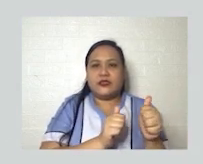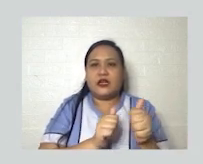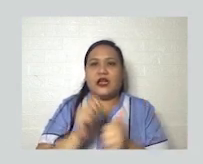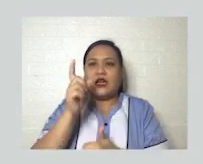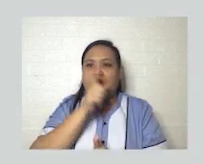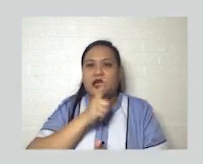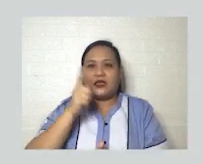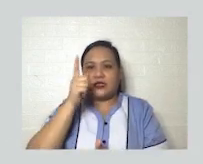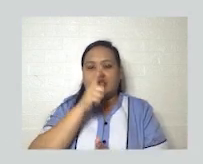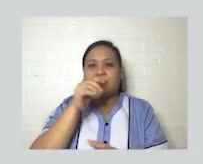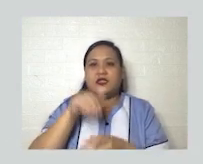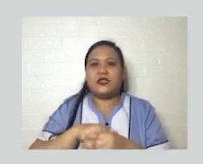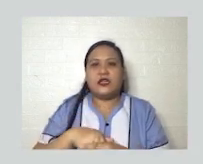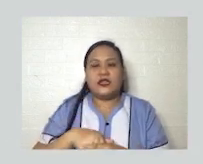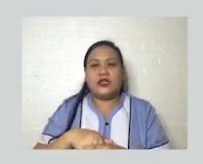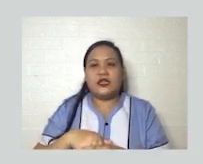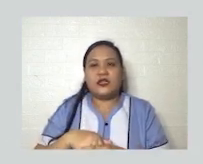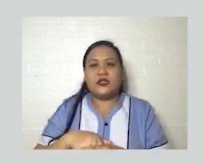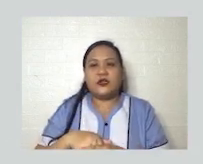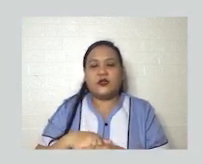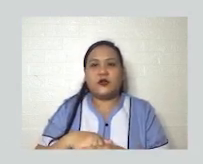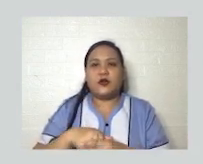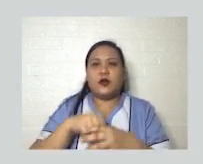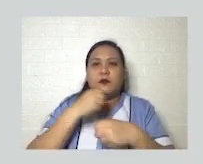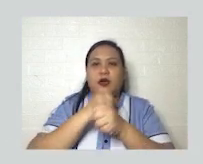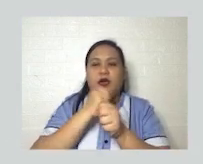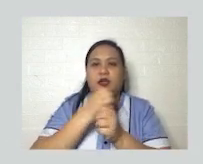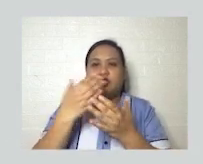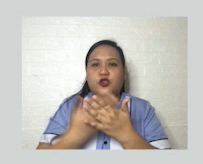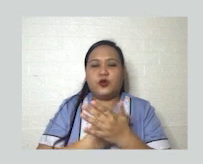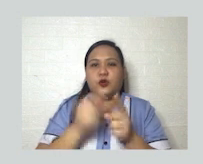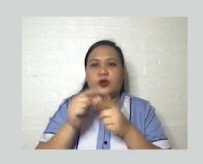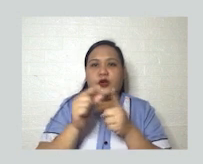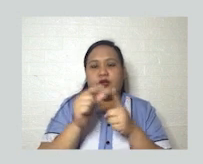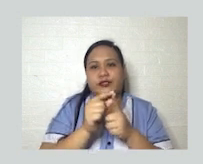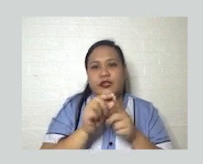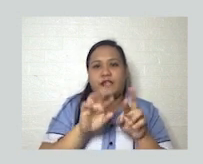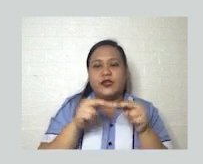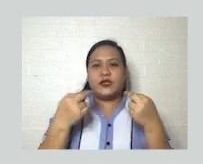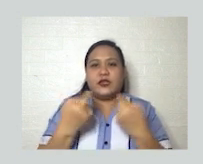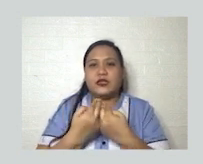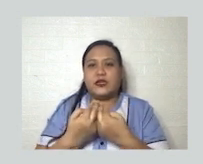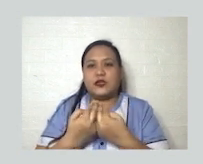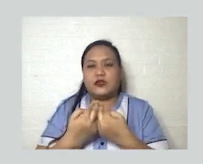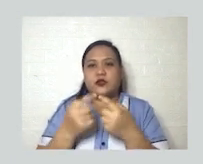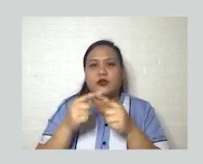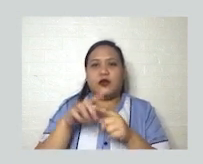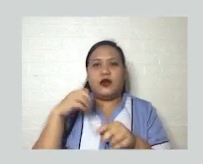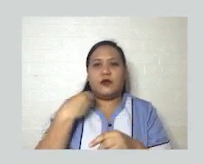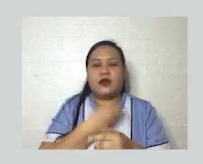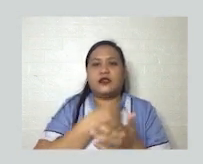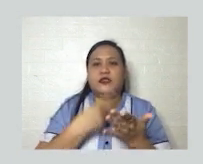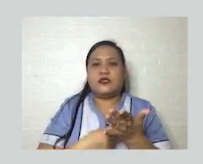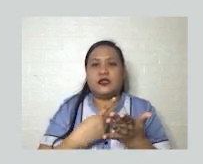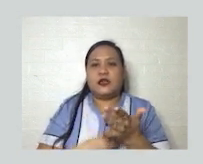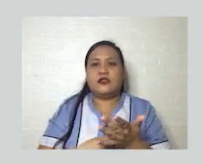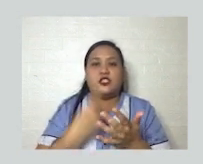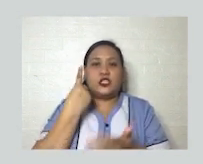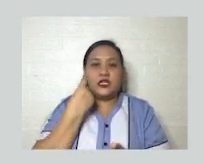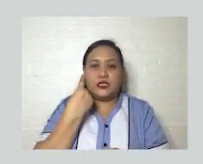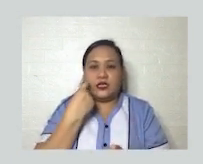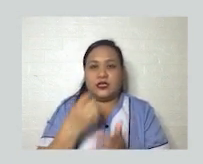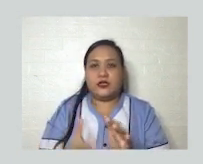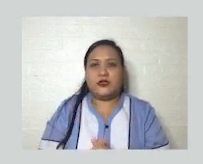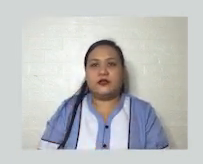you will arrange the jumbled letters in order to form a new word related in our discussion